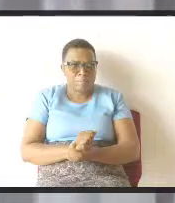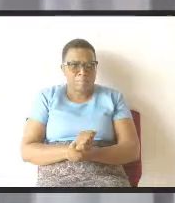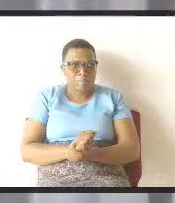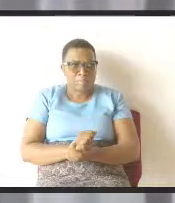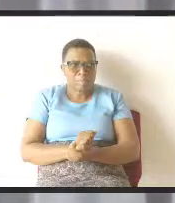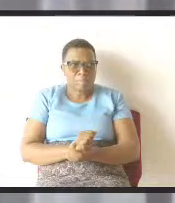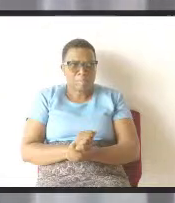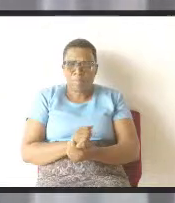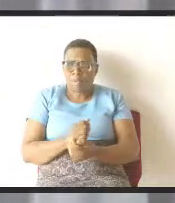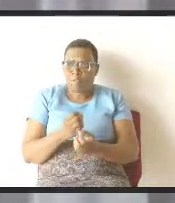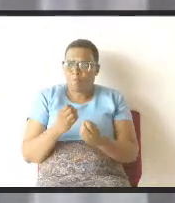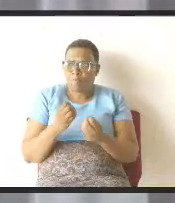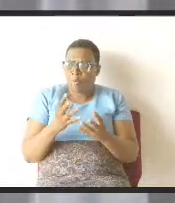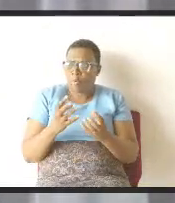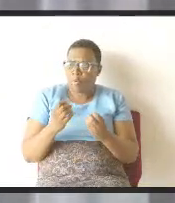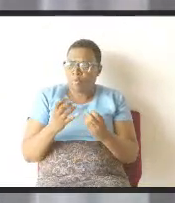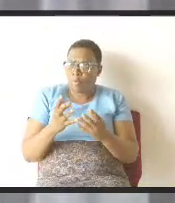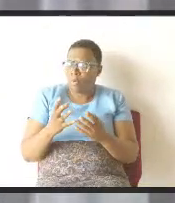clout.